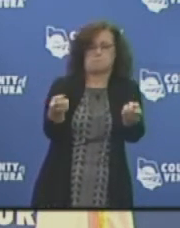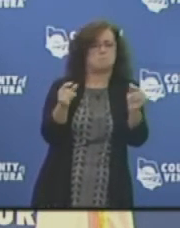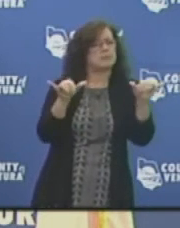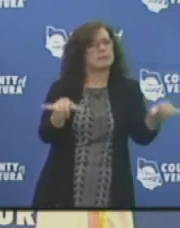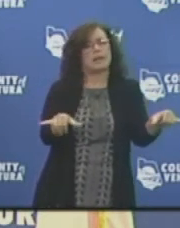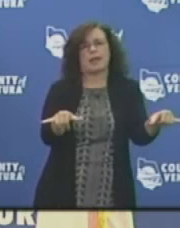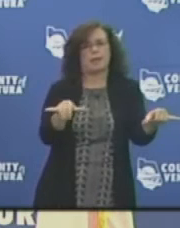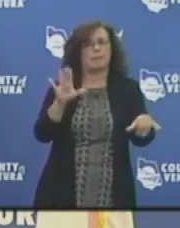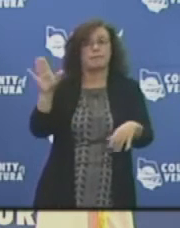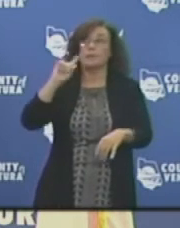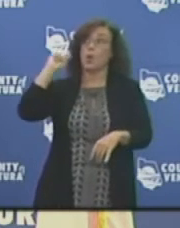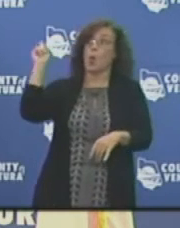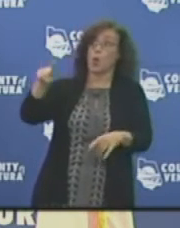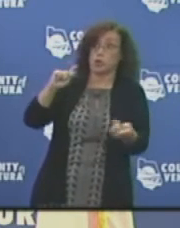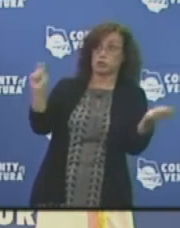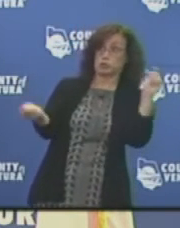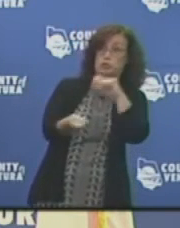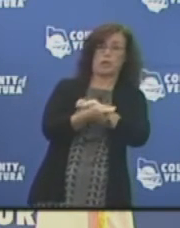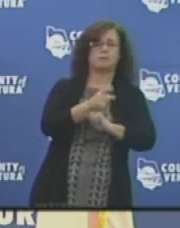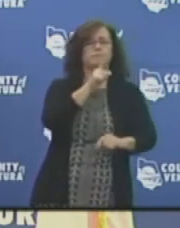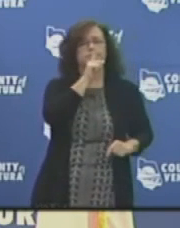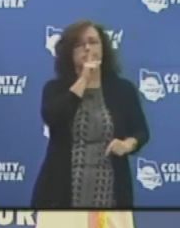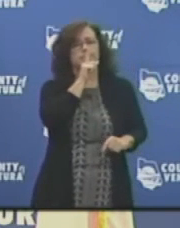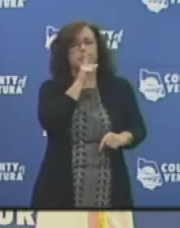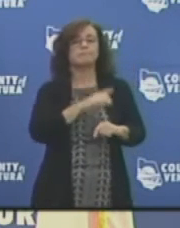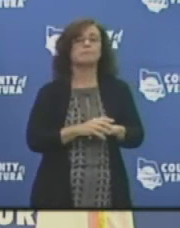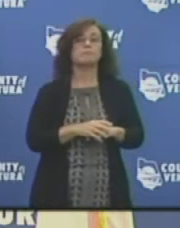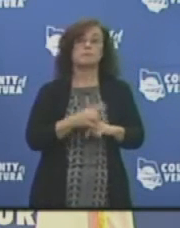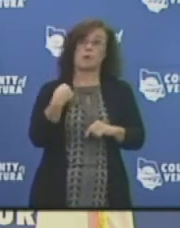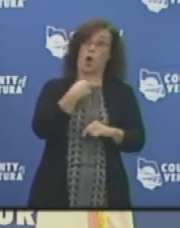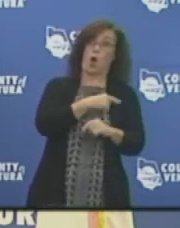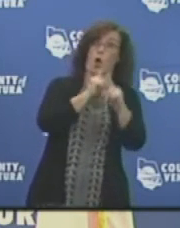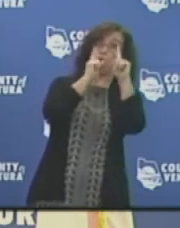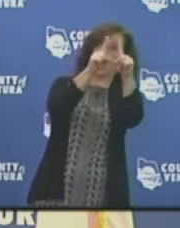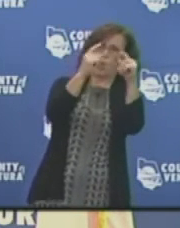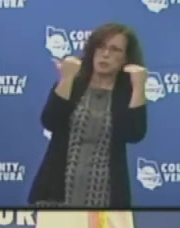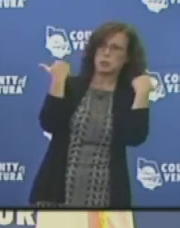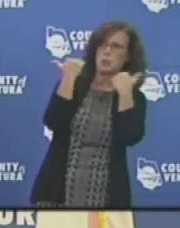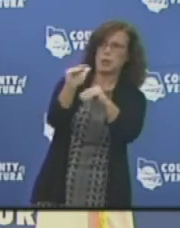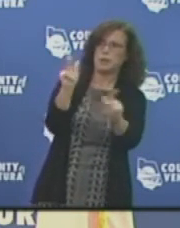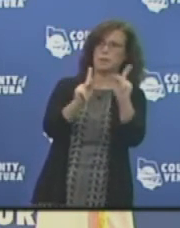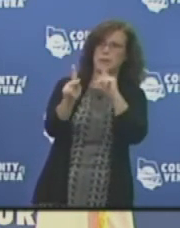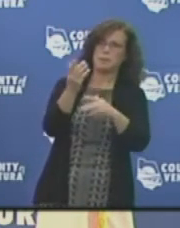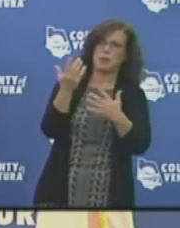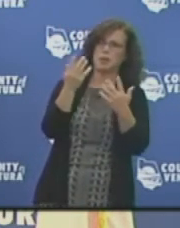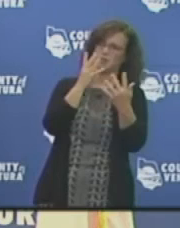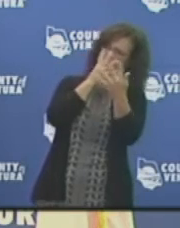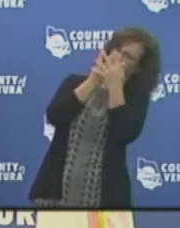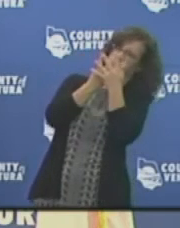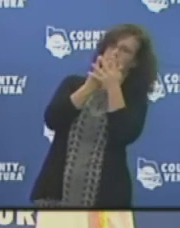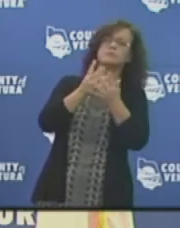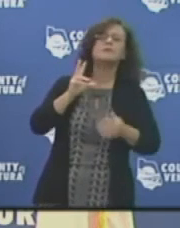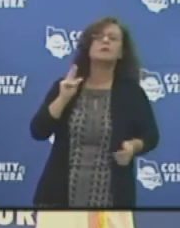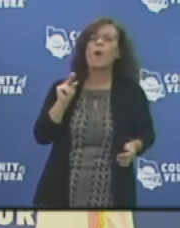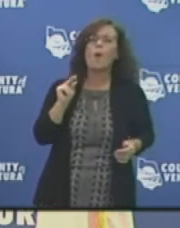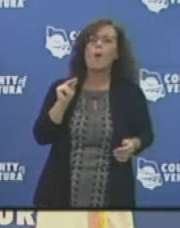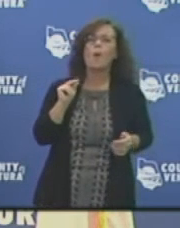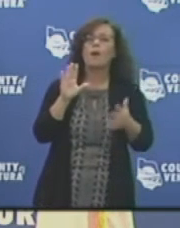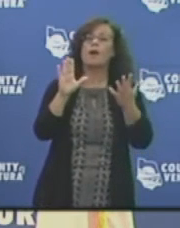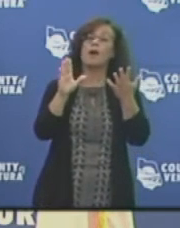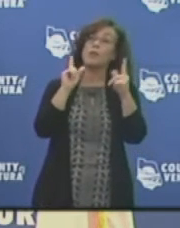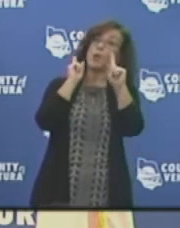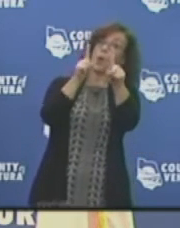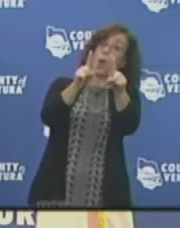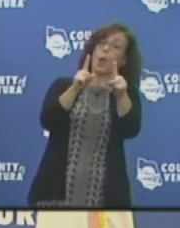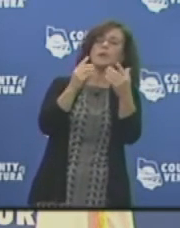health order is not to limit people's personal freedom. It's to curb late-night outings, parties,